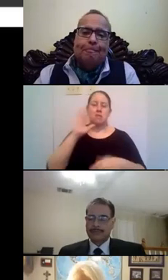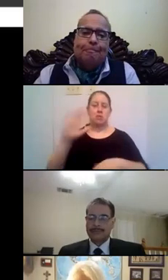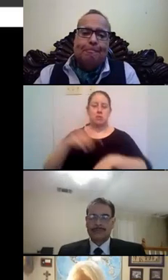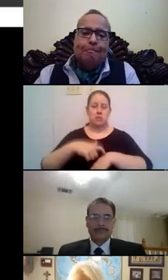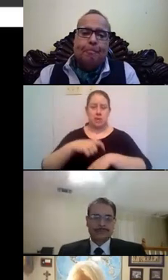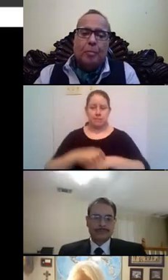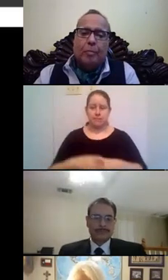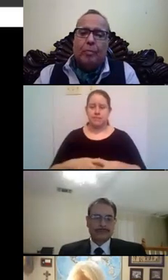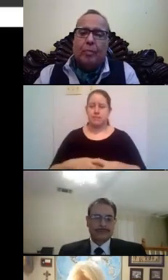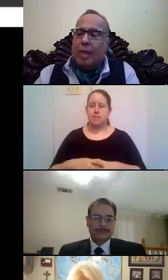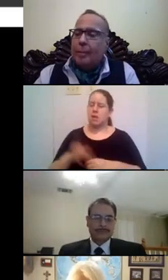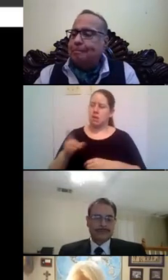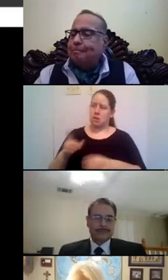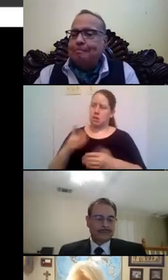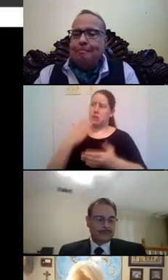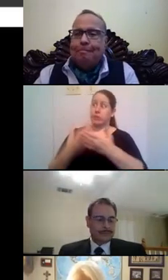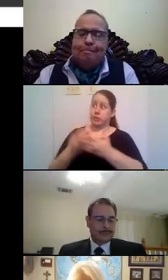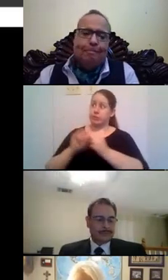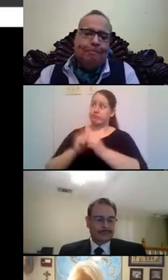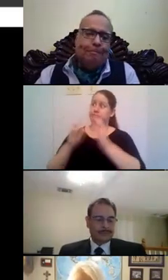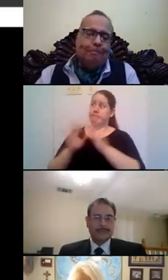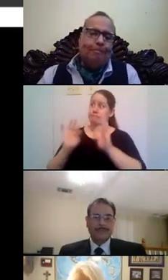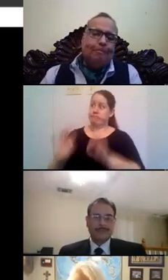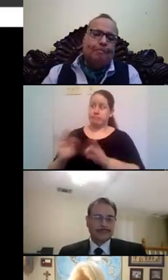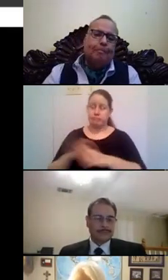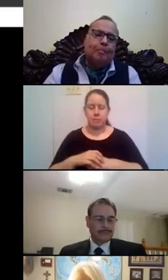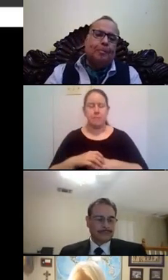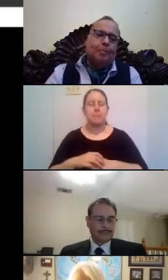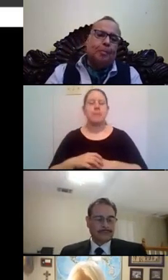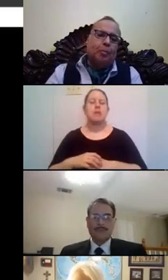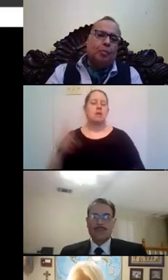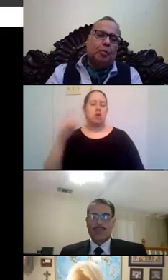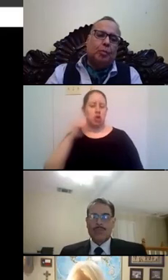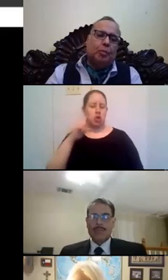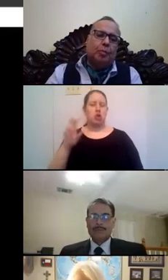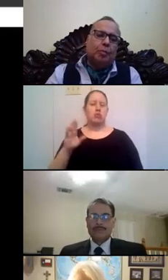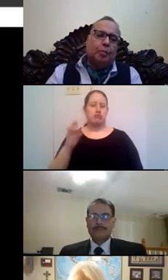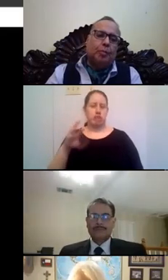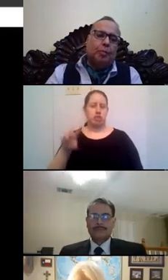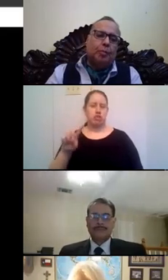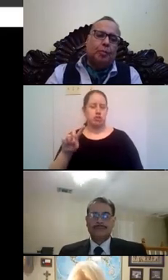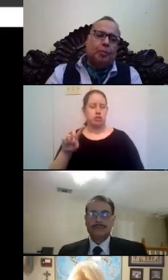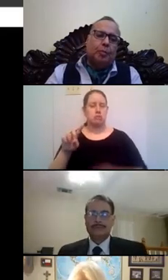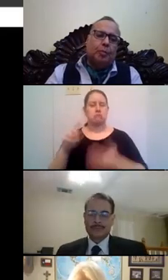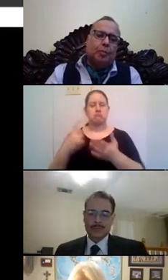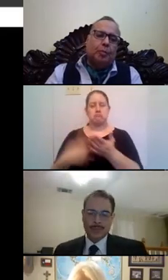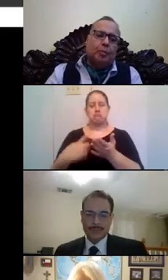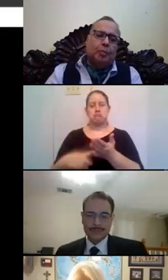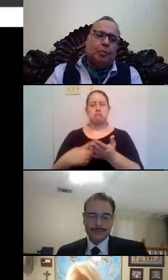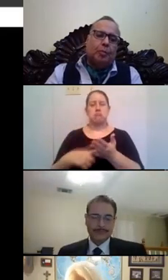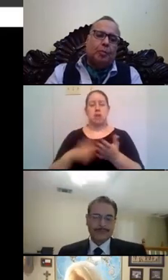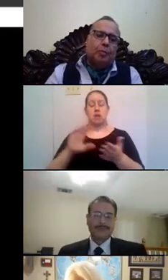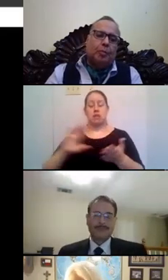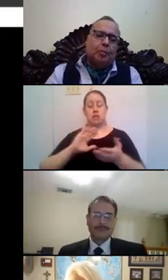good instigator you are. So I think you heard Richard talk a lot about all the partners, and